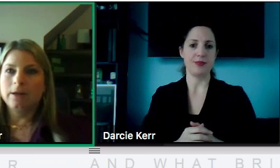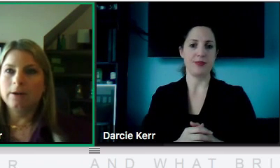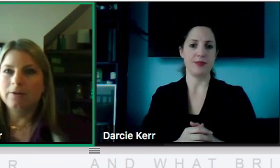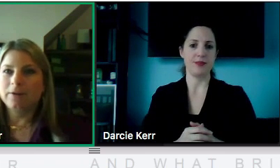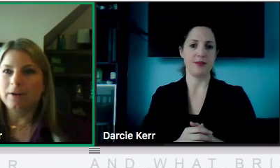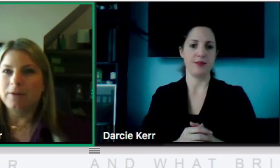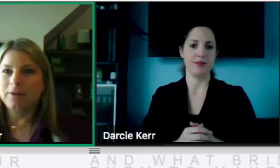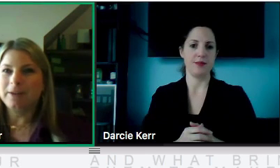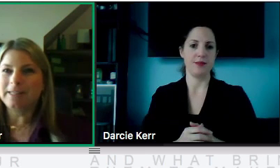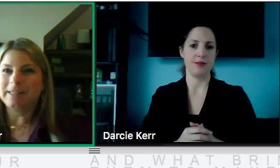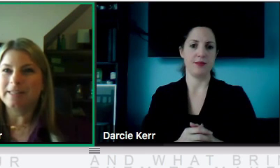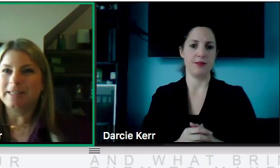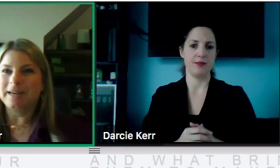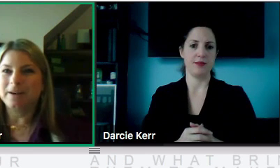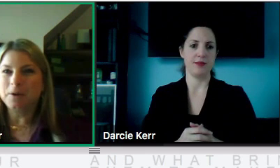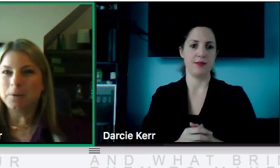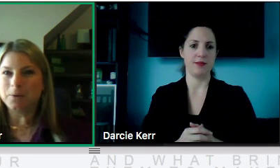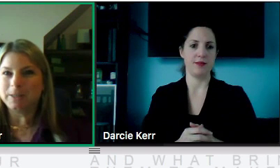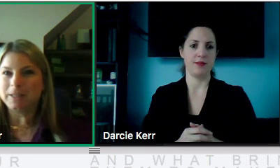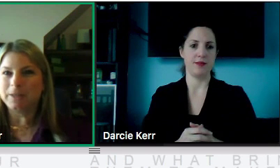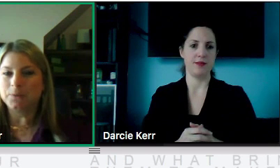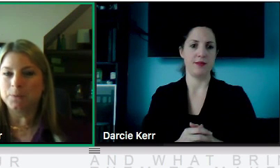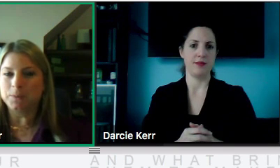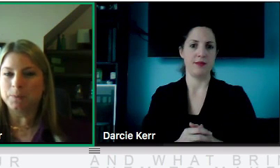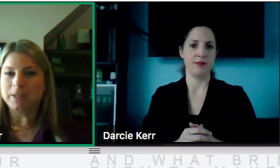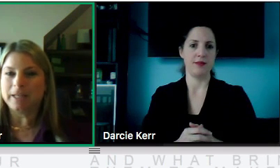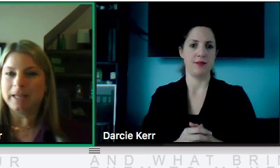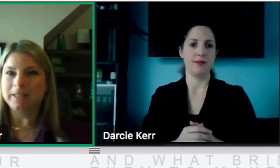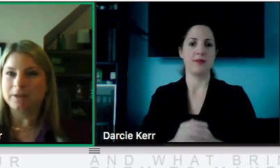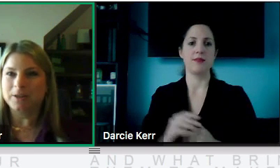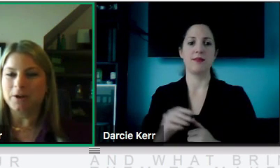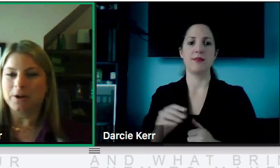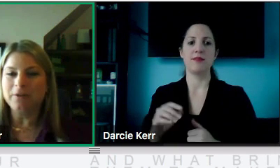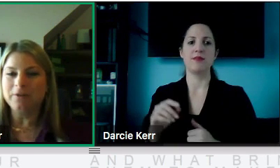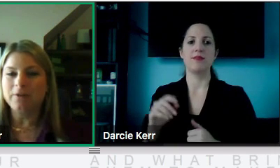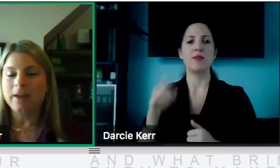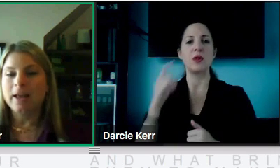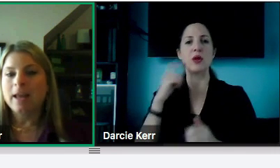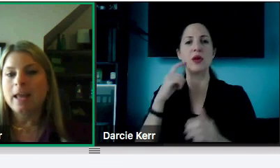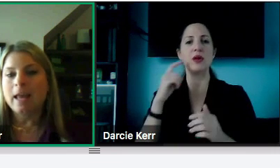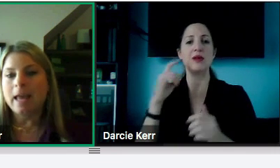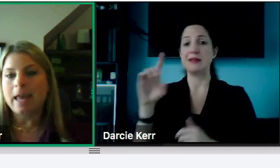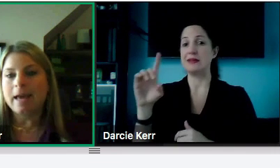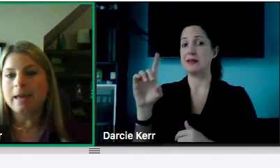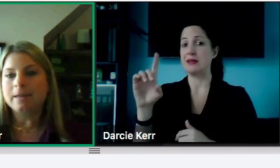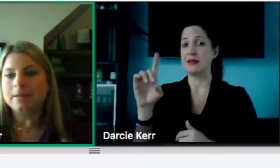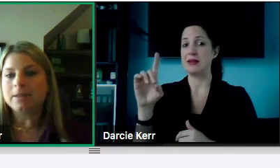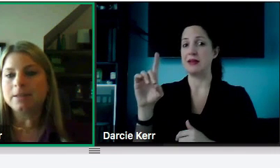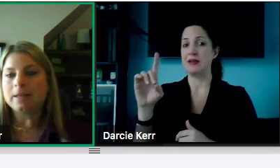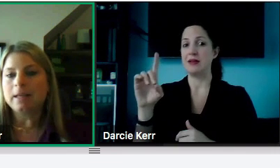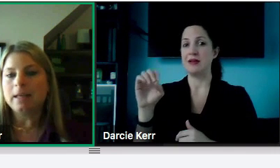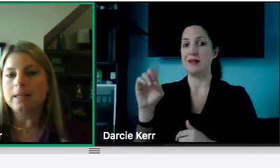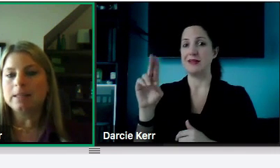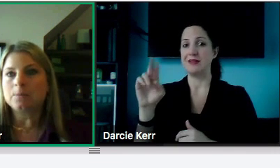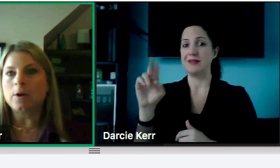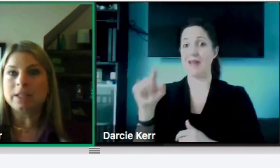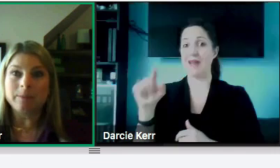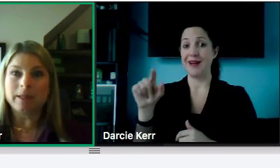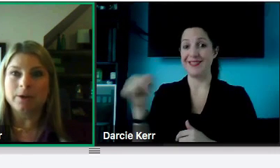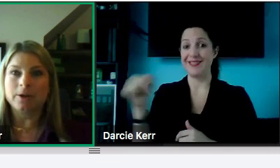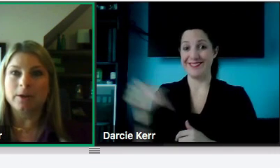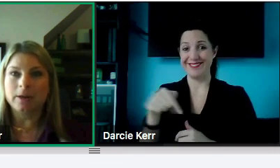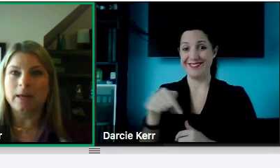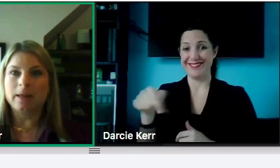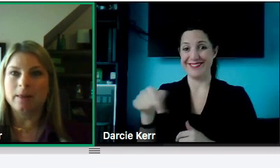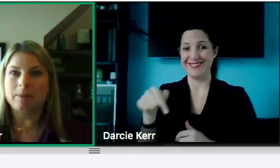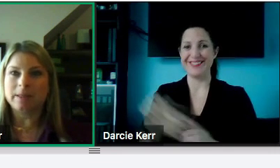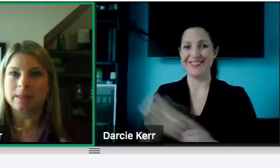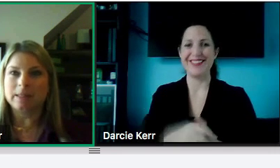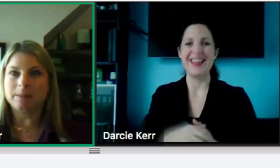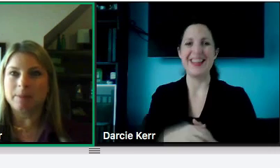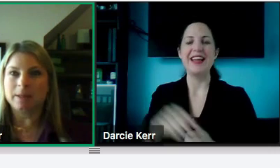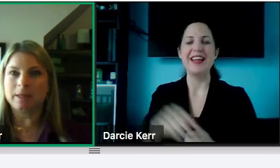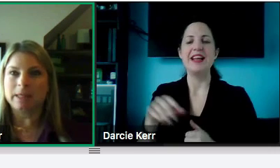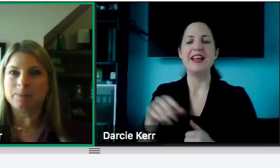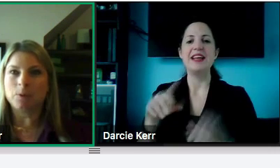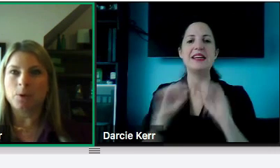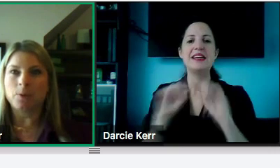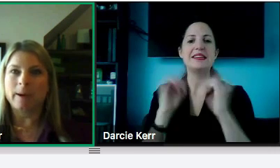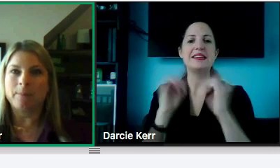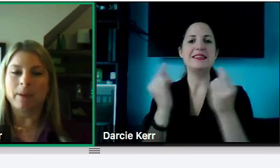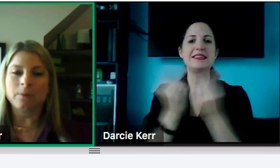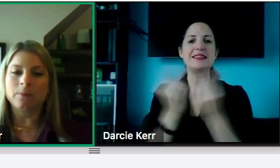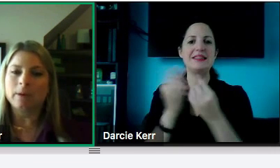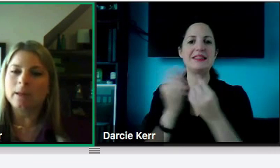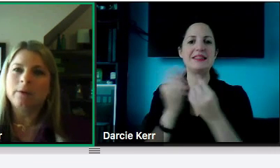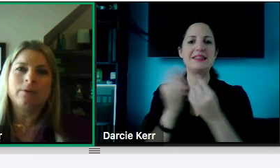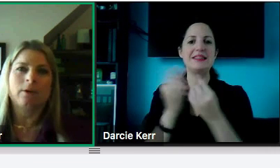And here in front of you, this is Doug, who's in the room today, Doug Tardif. And he's our team leader in the Business